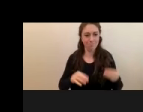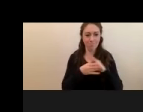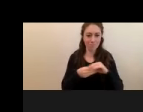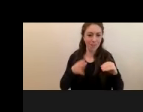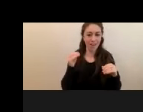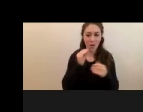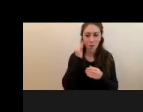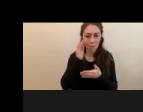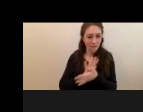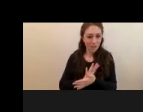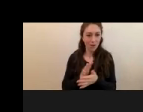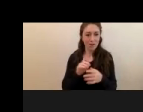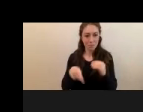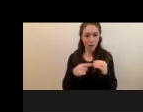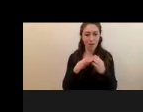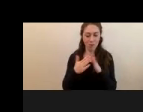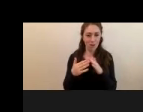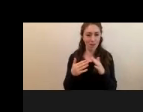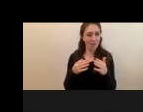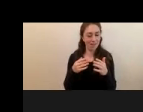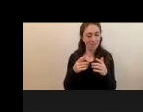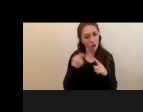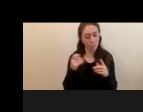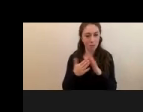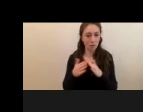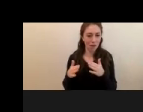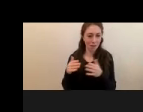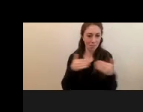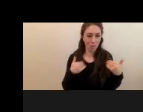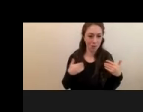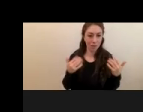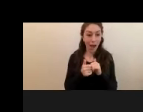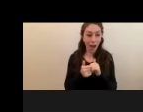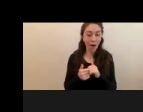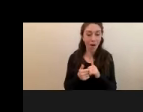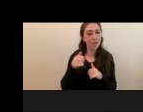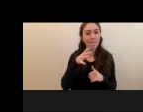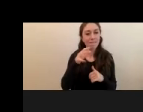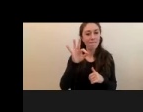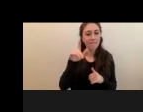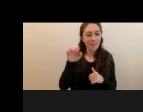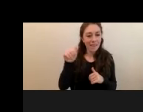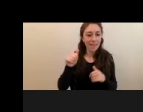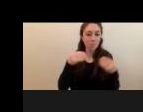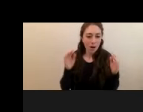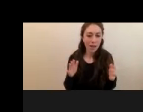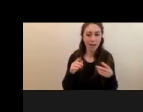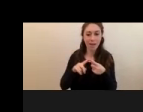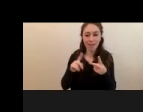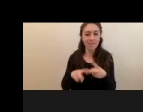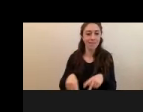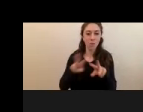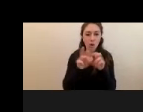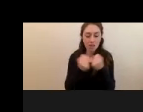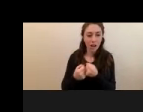community members. And we did that by doing some community outreach at local flea markets, some workshops. As you can see here, we